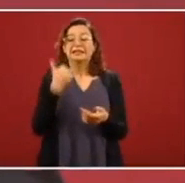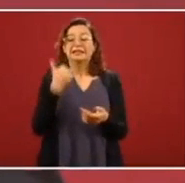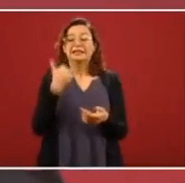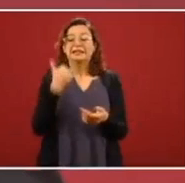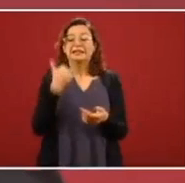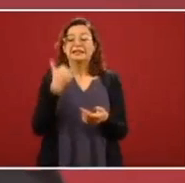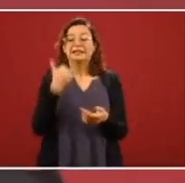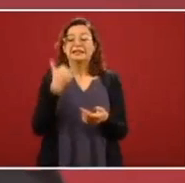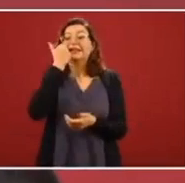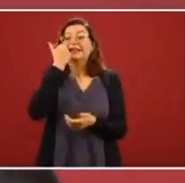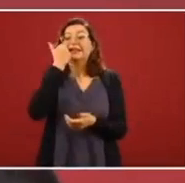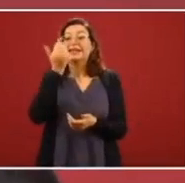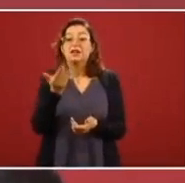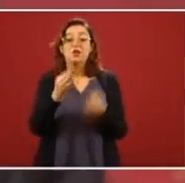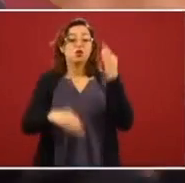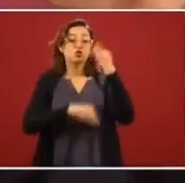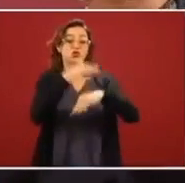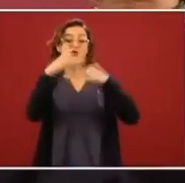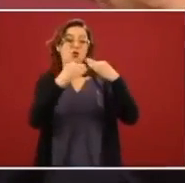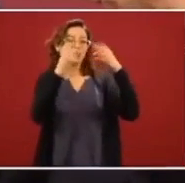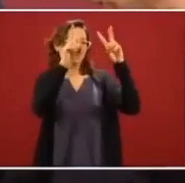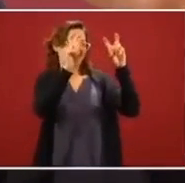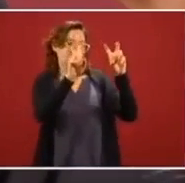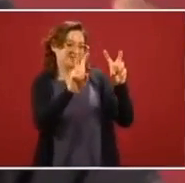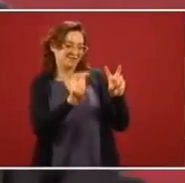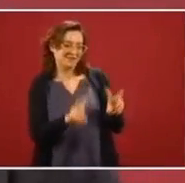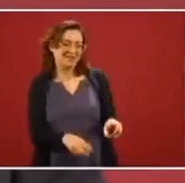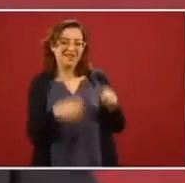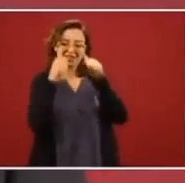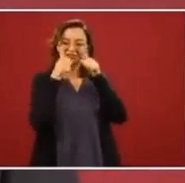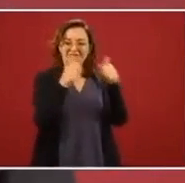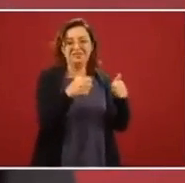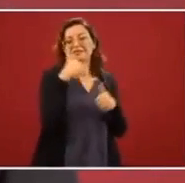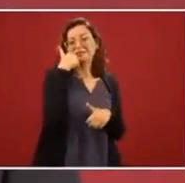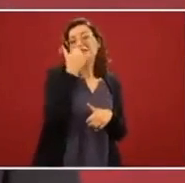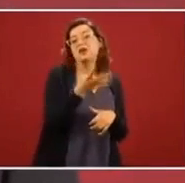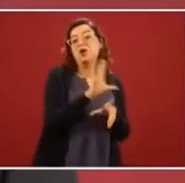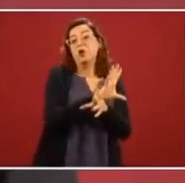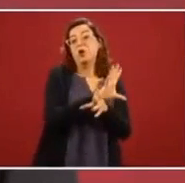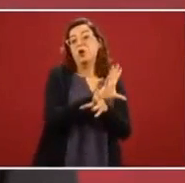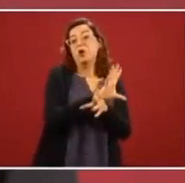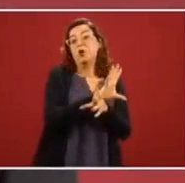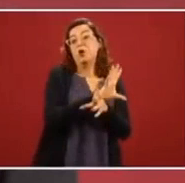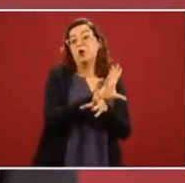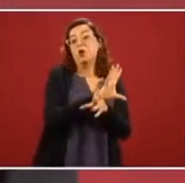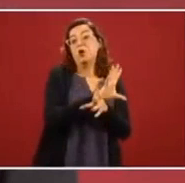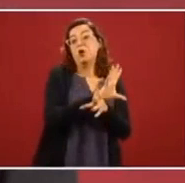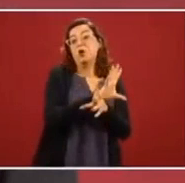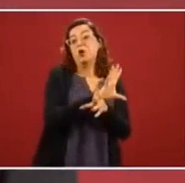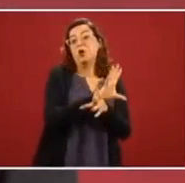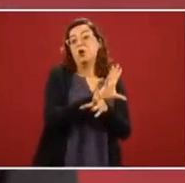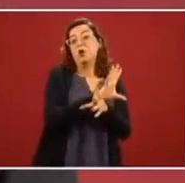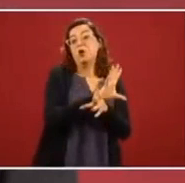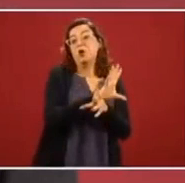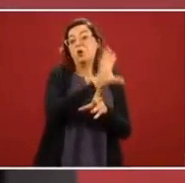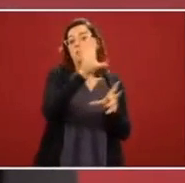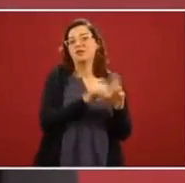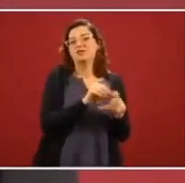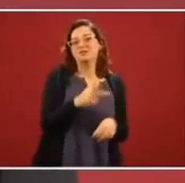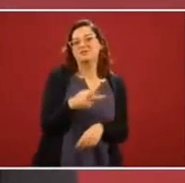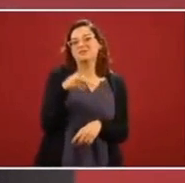attend to all of it. Cuando voy a las reuniones, And when I go to the